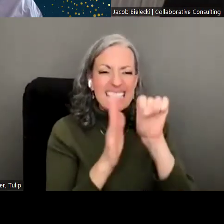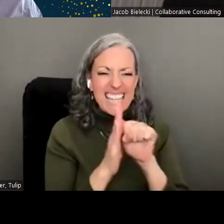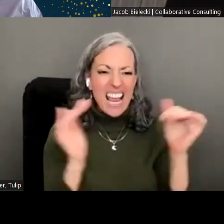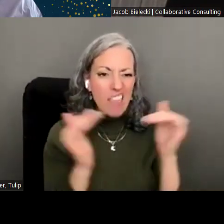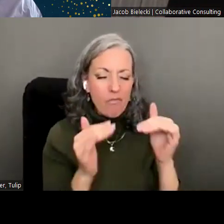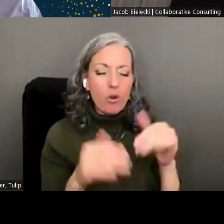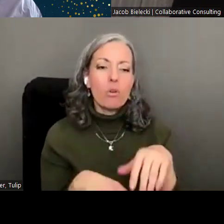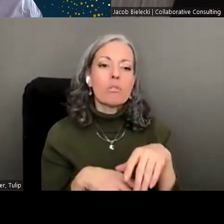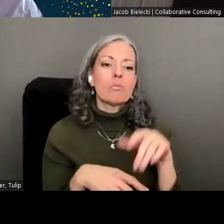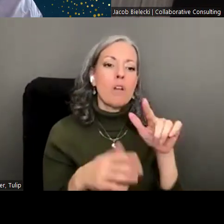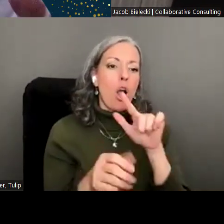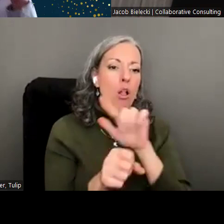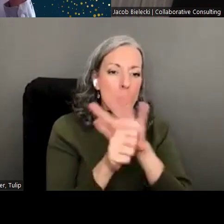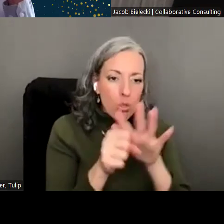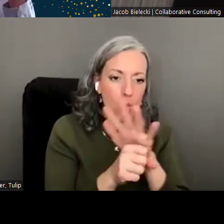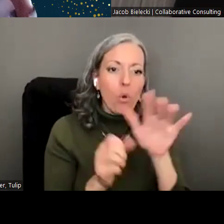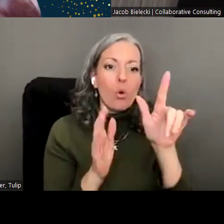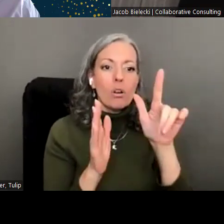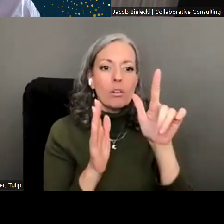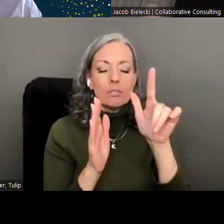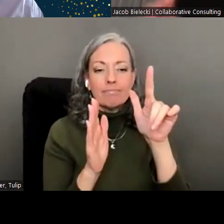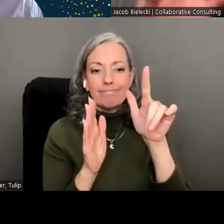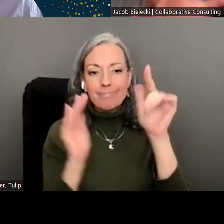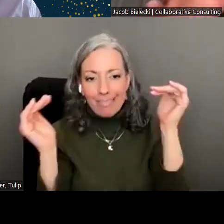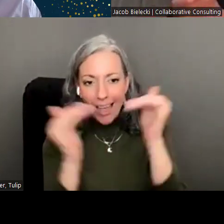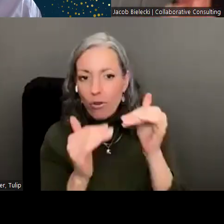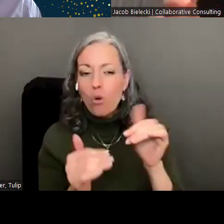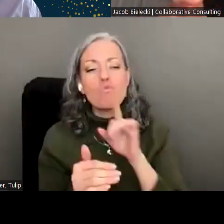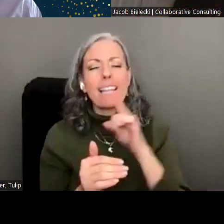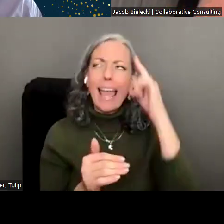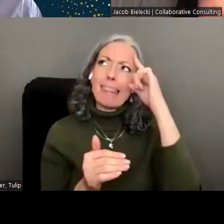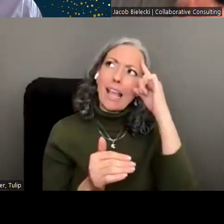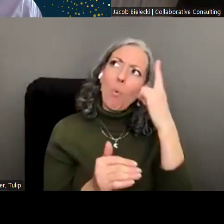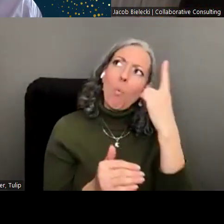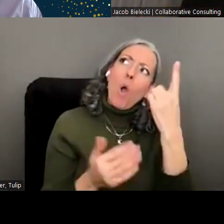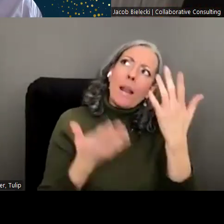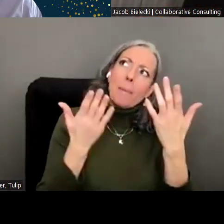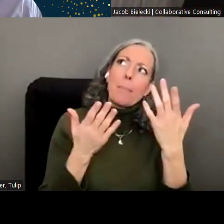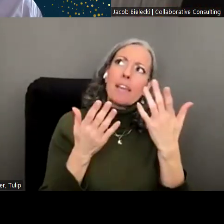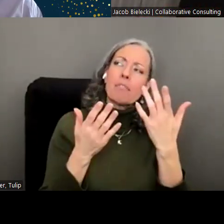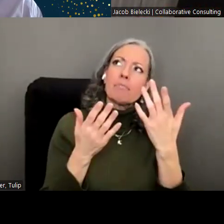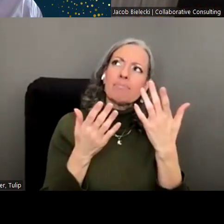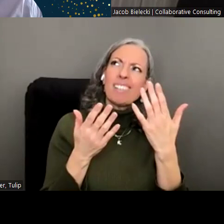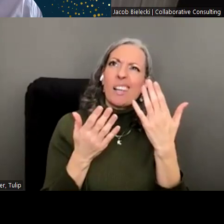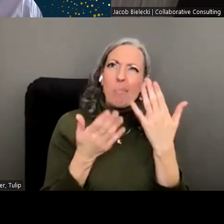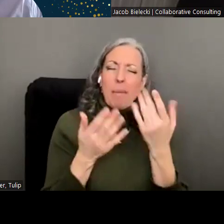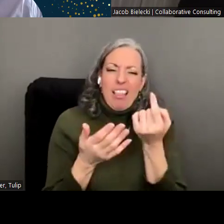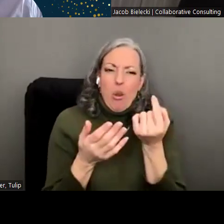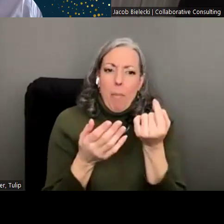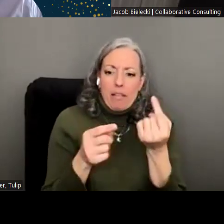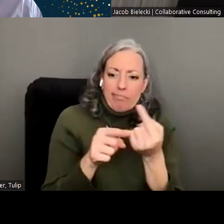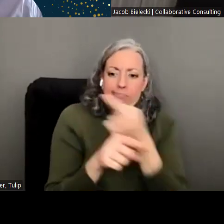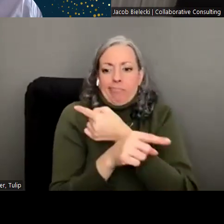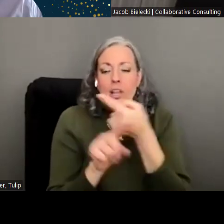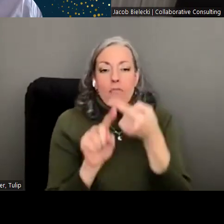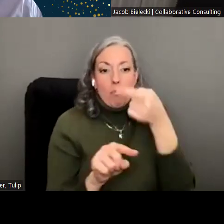greater engagement with marginalized communities. So I think it's sort of one maybe step removed from what you're talking about, but